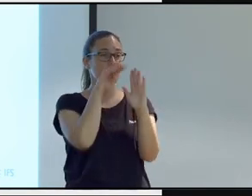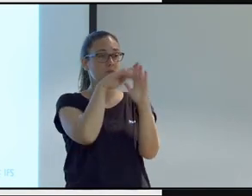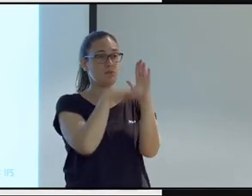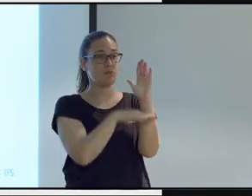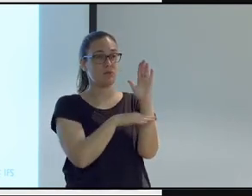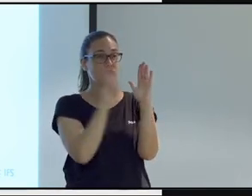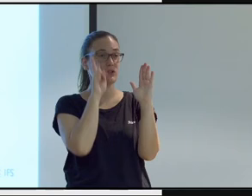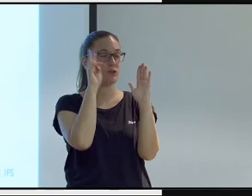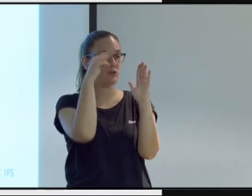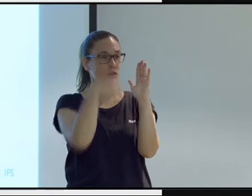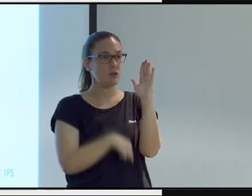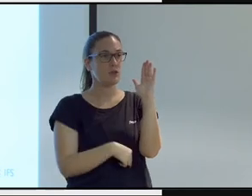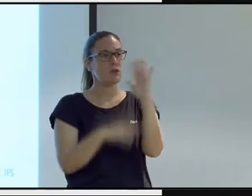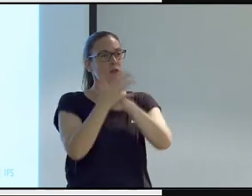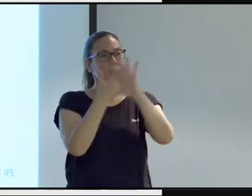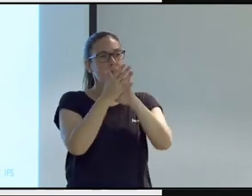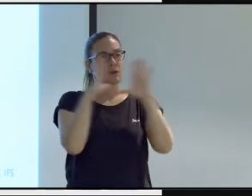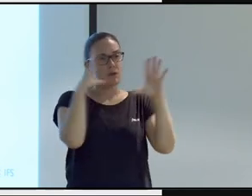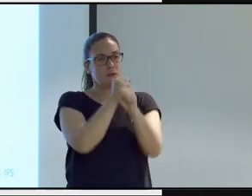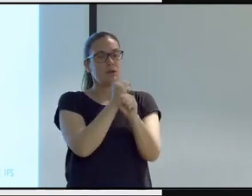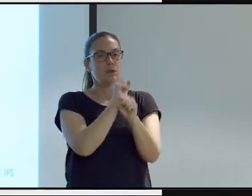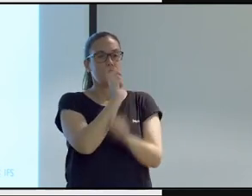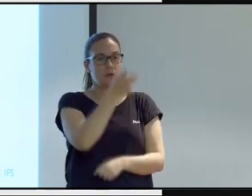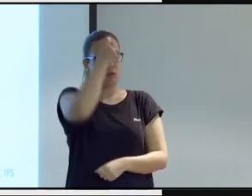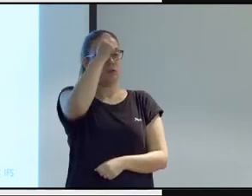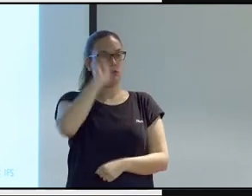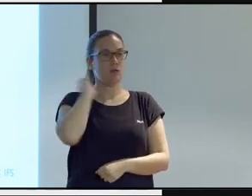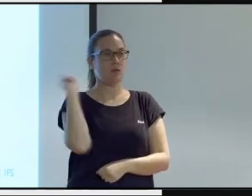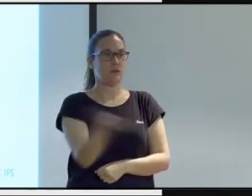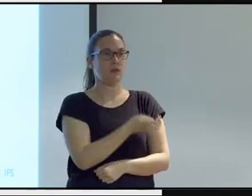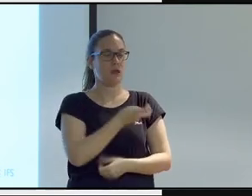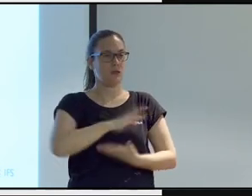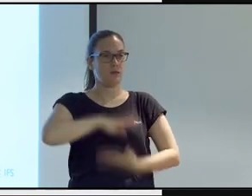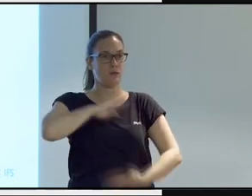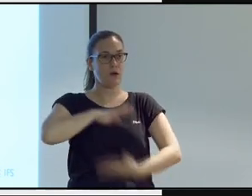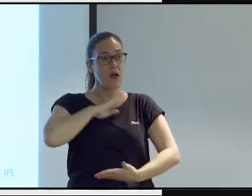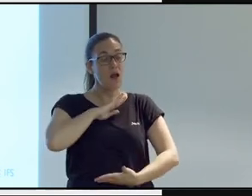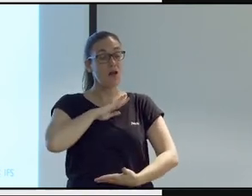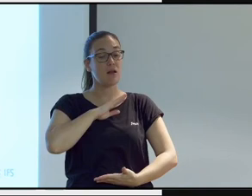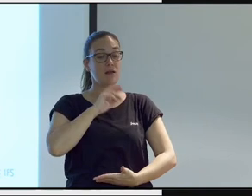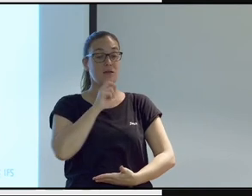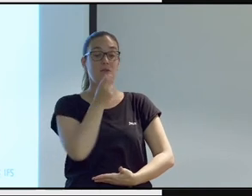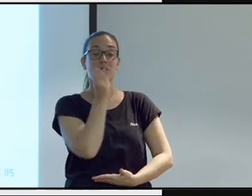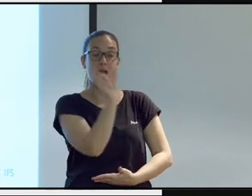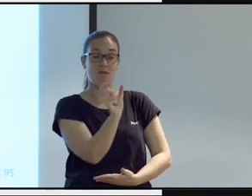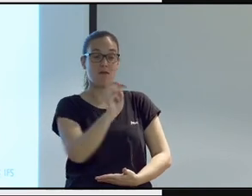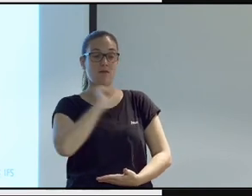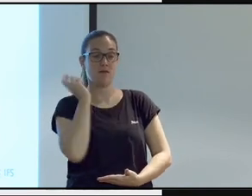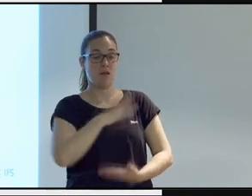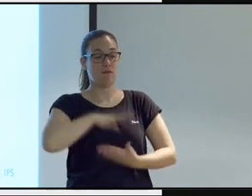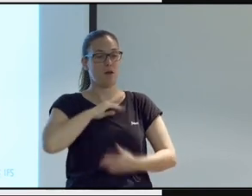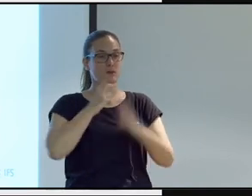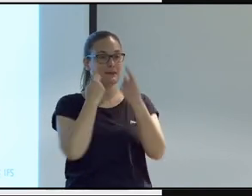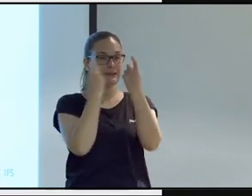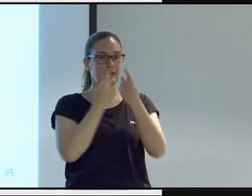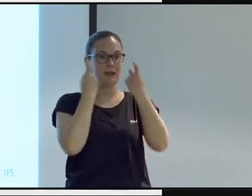the things I've talked about. We have concentrated on the concept of functional diversity. We've tried to explore it